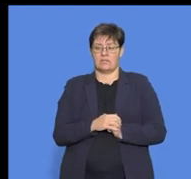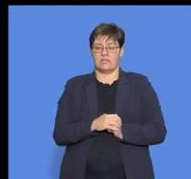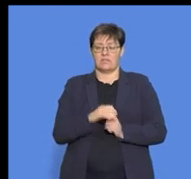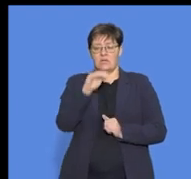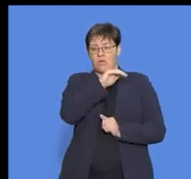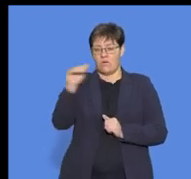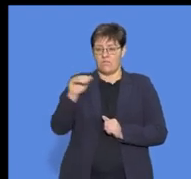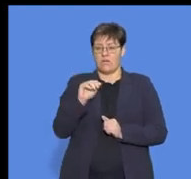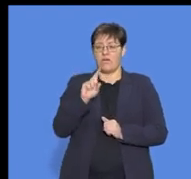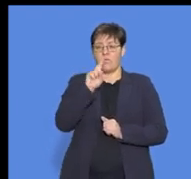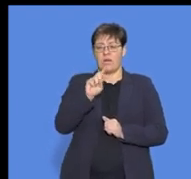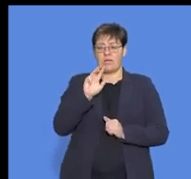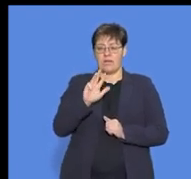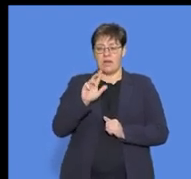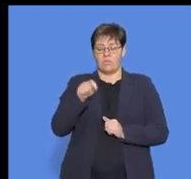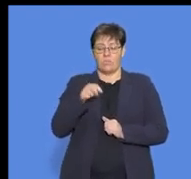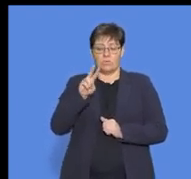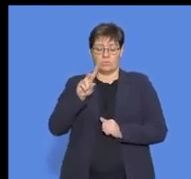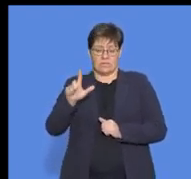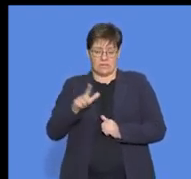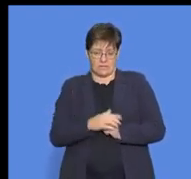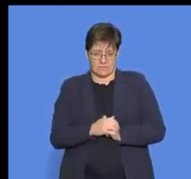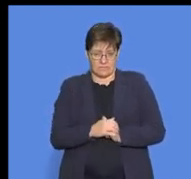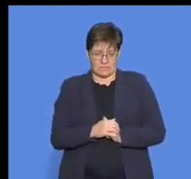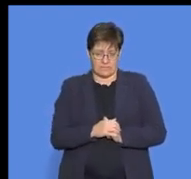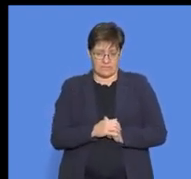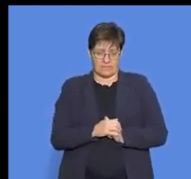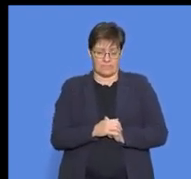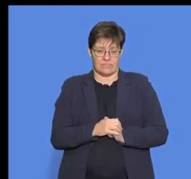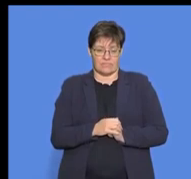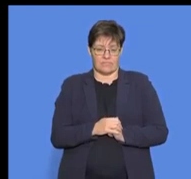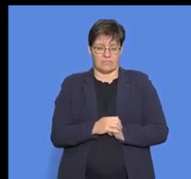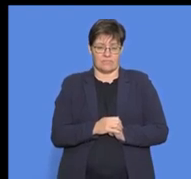this angle here, and we're going to use the side across it, and the side across it is